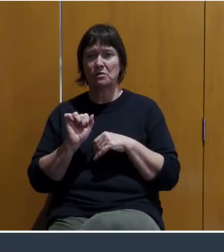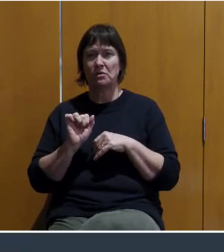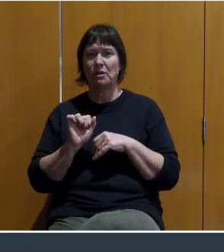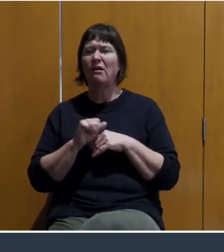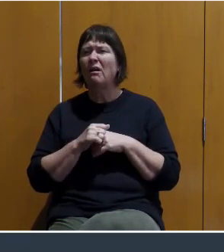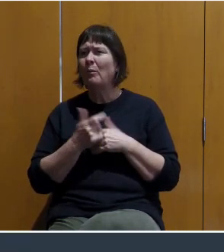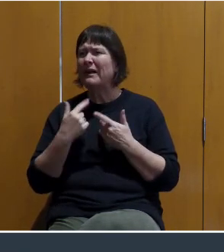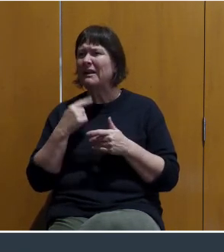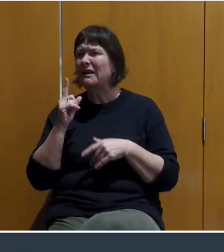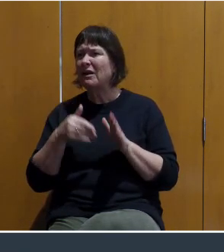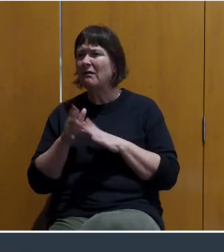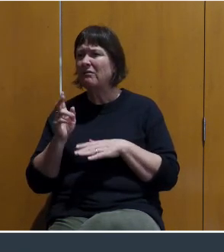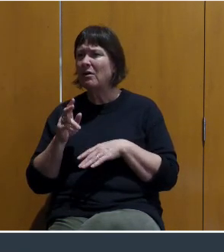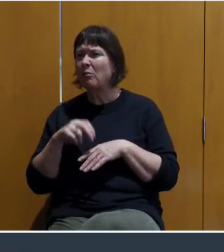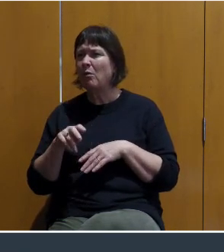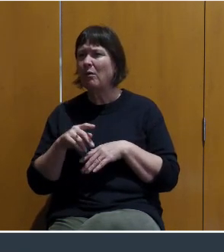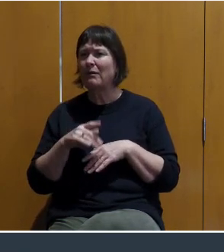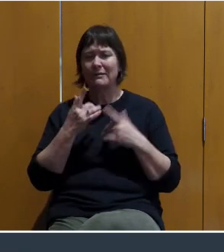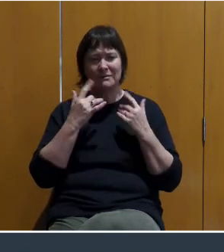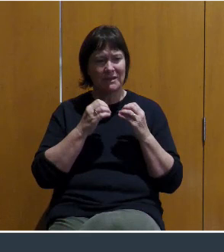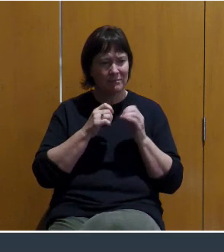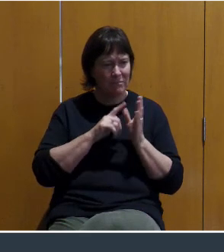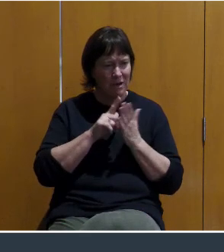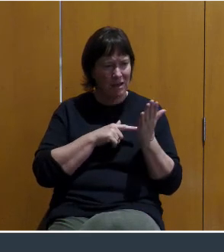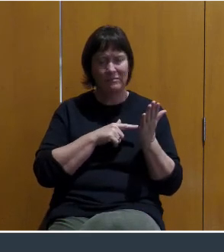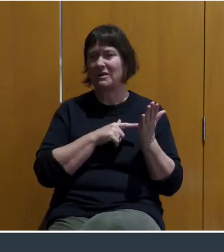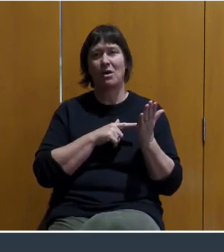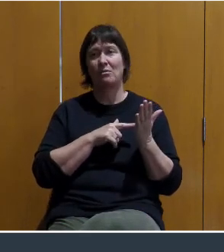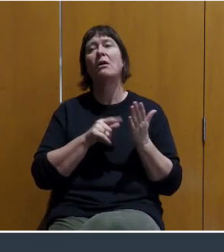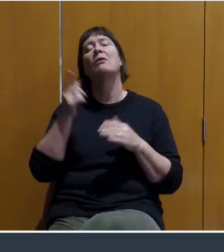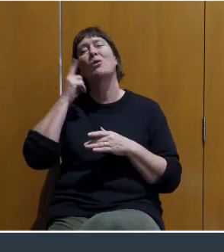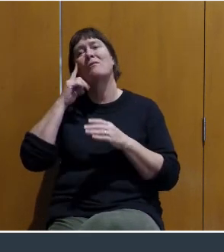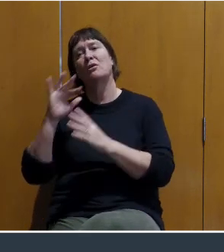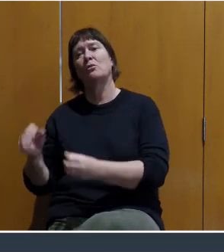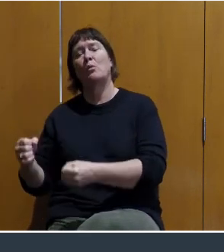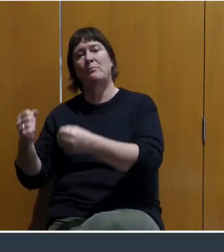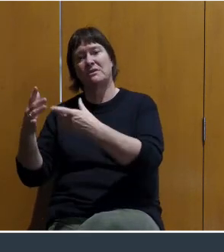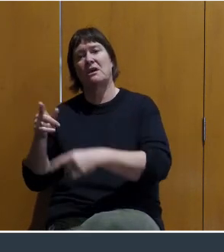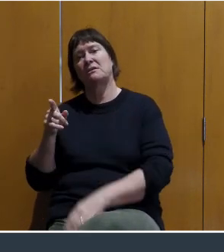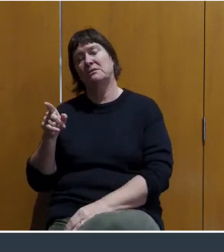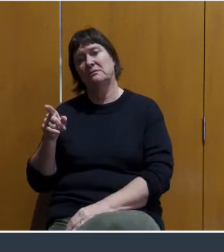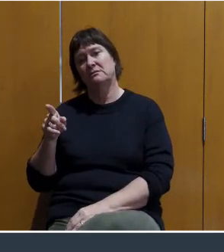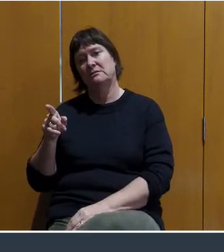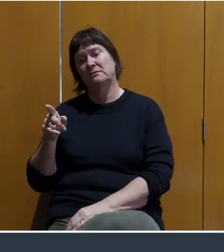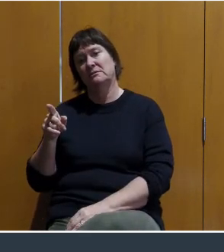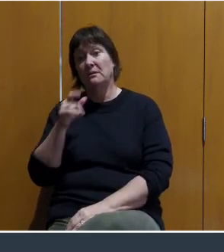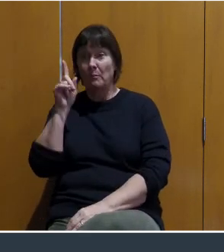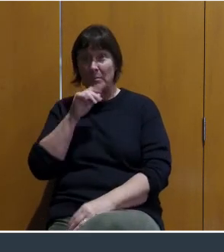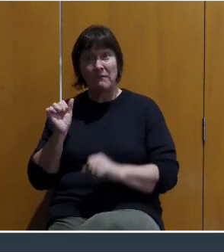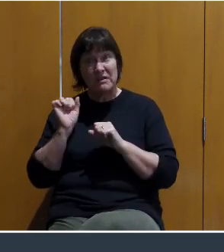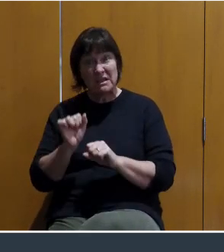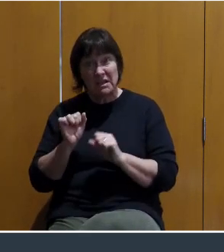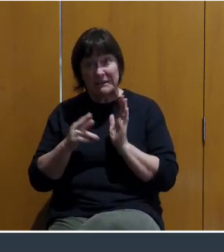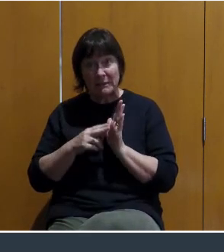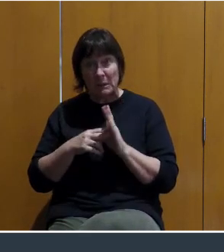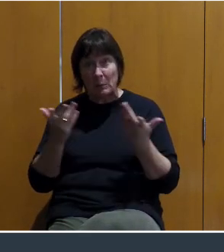to find out where they can walk their dog off lead. They're going to go to the website first and foremost, or, you know, if you're a visitor to